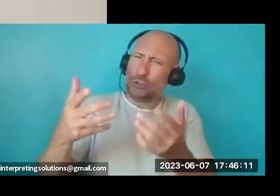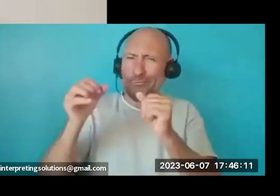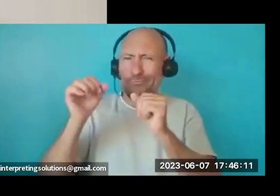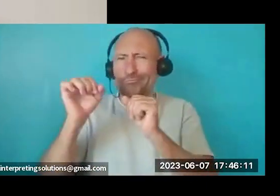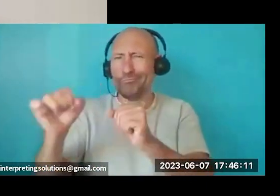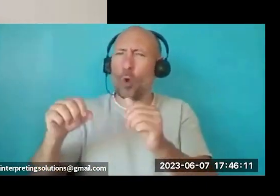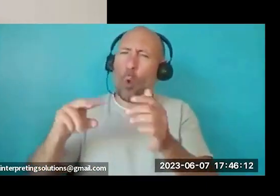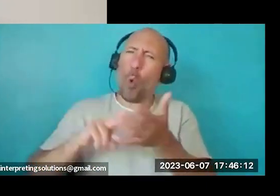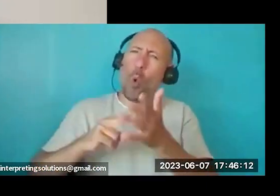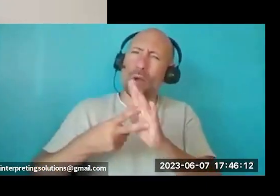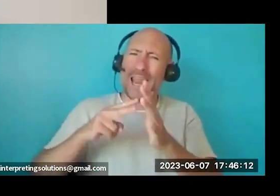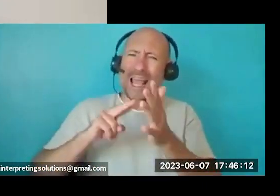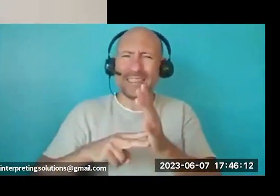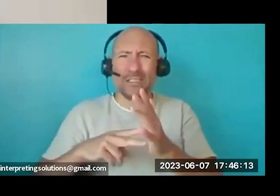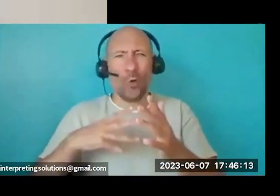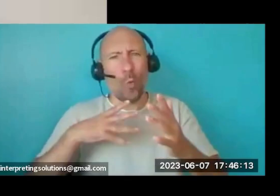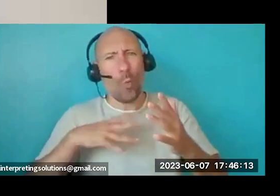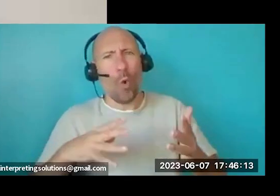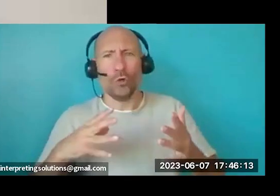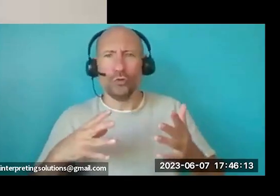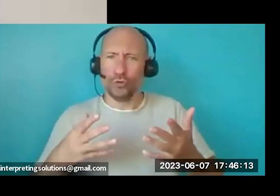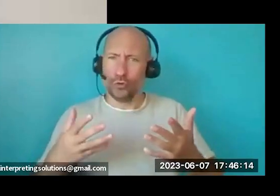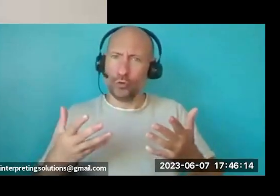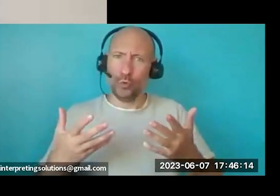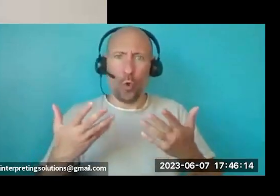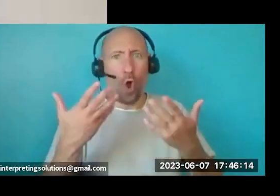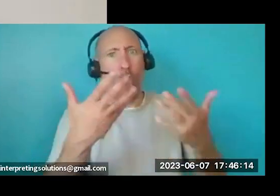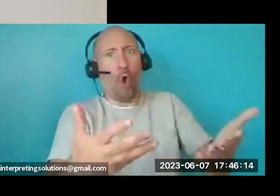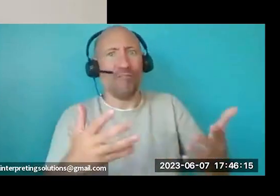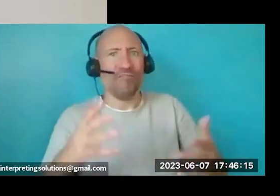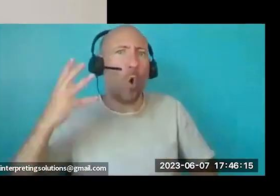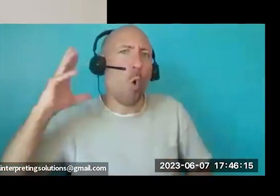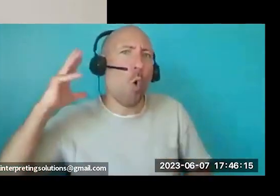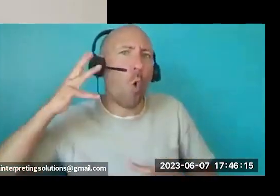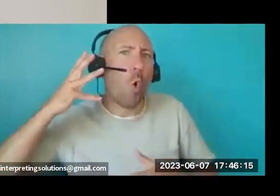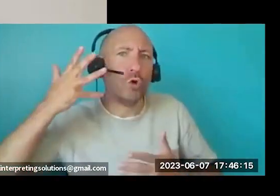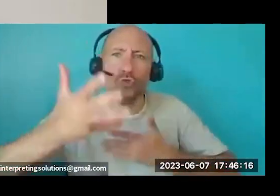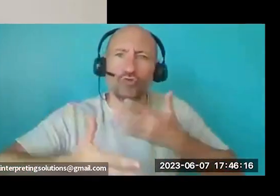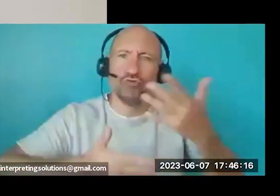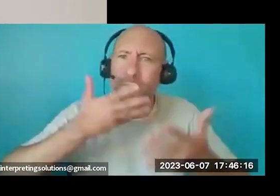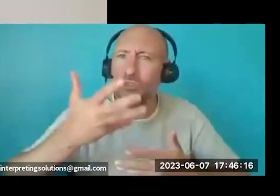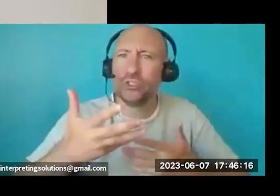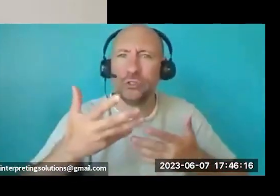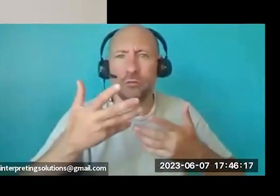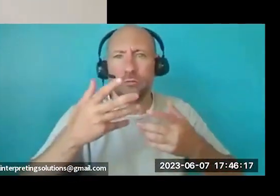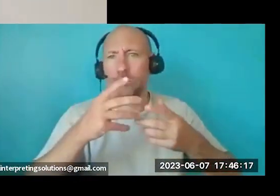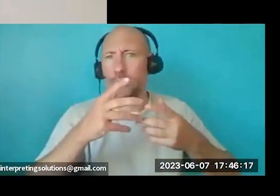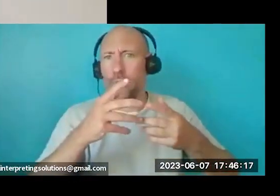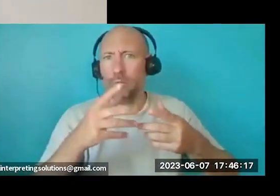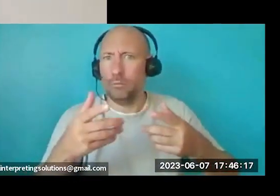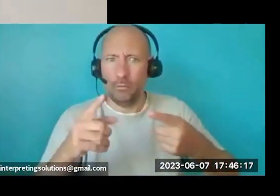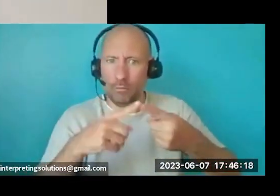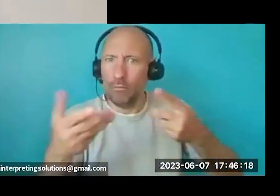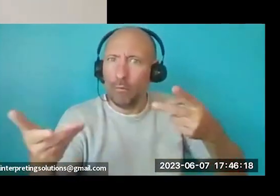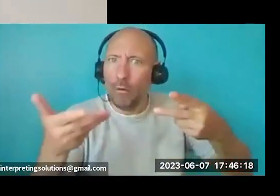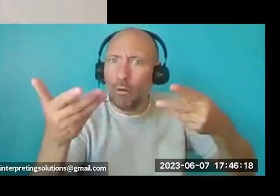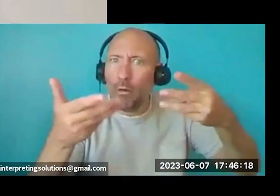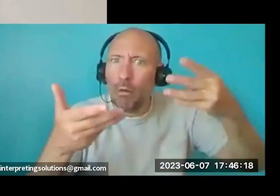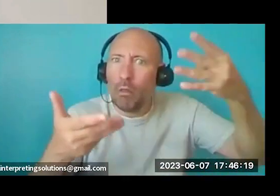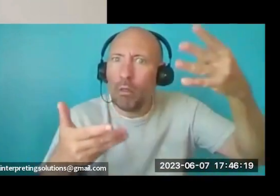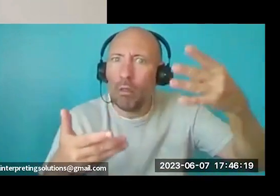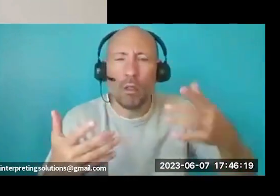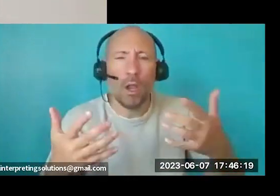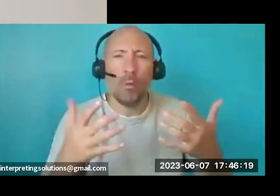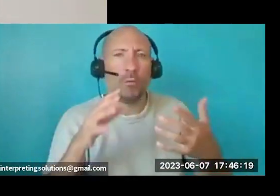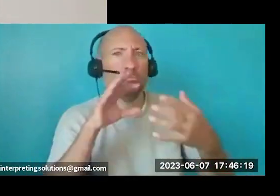organization to offer audio description, the sub-packs, and involving and engaging a